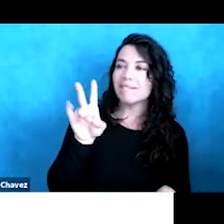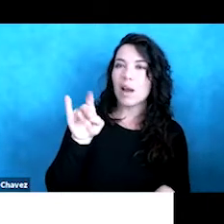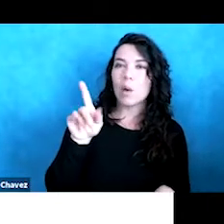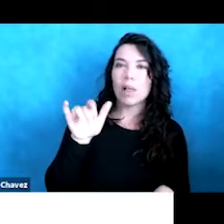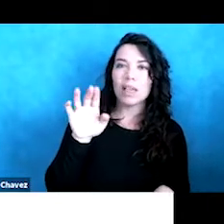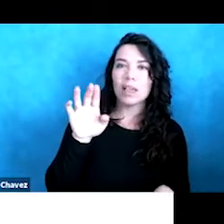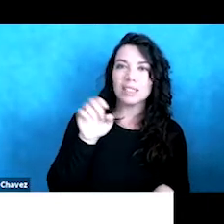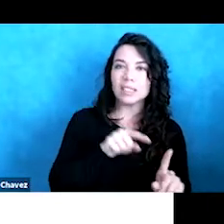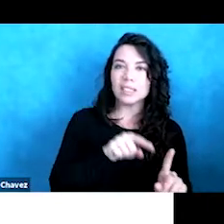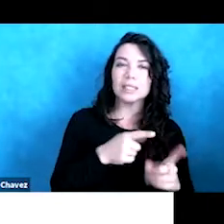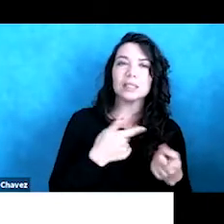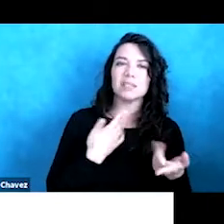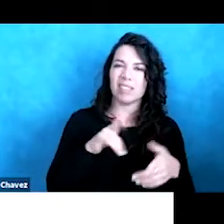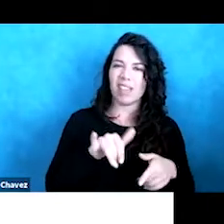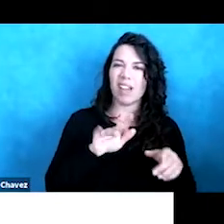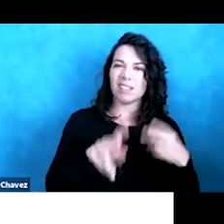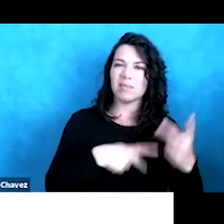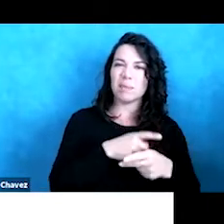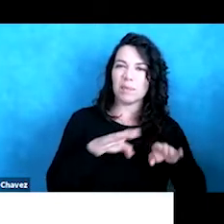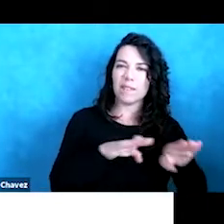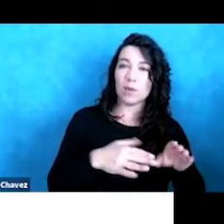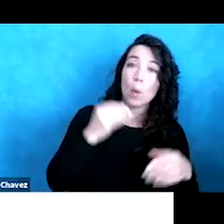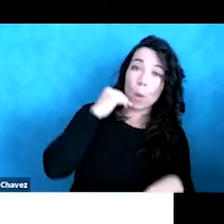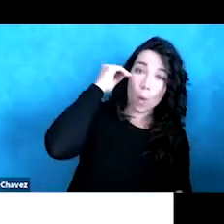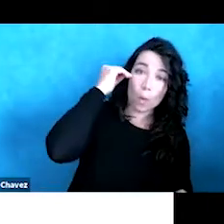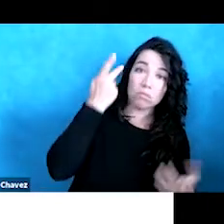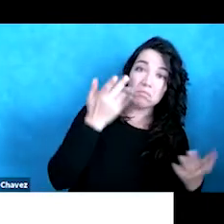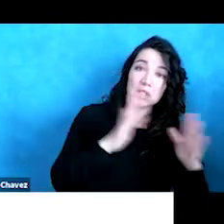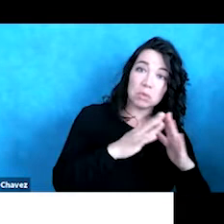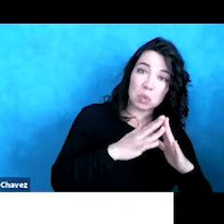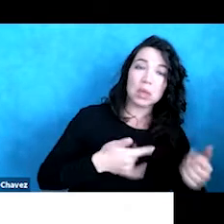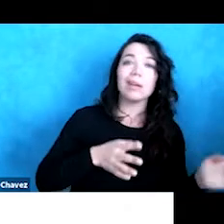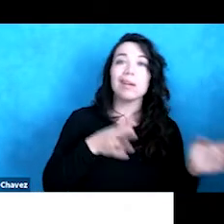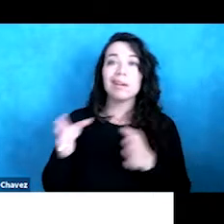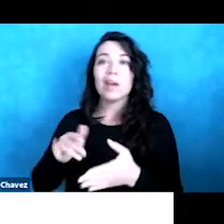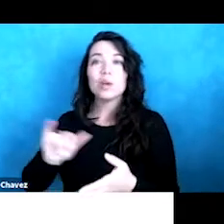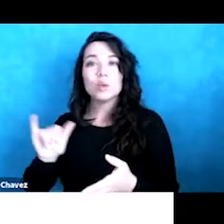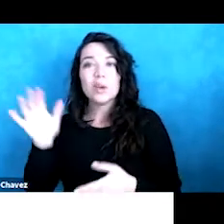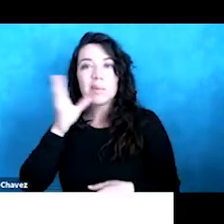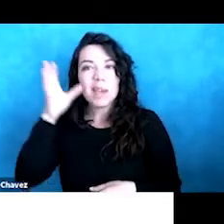behavior at home and in the community, as well as reducing violent and harsh parenting techniques.